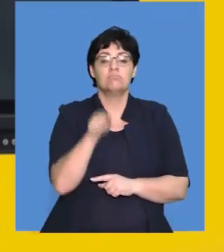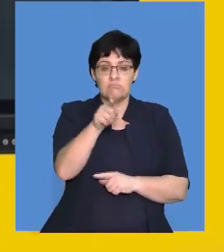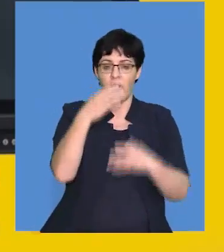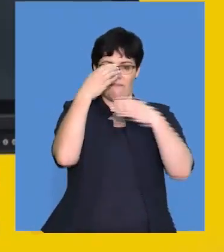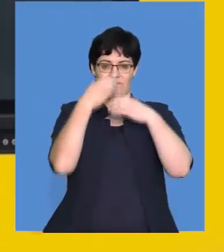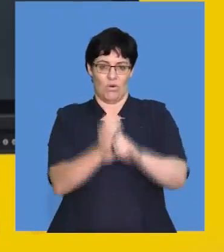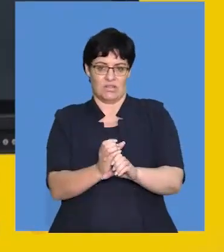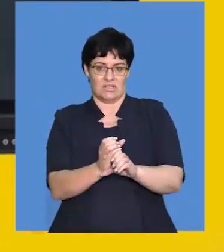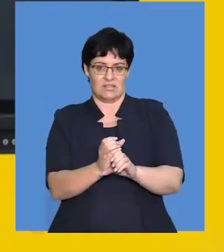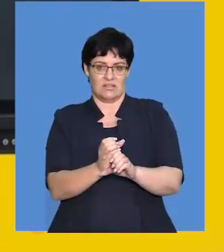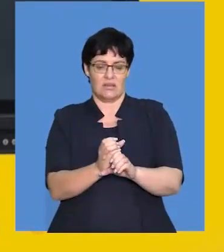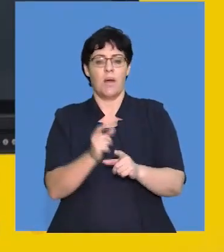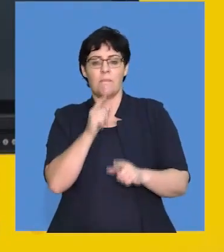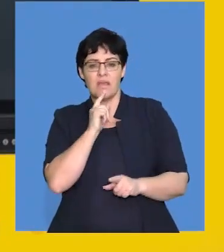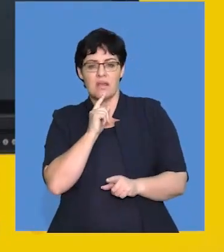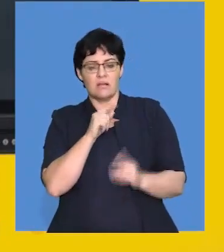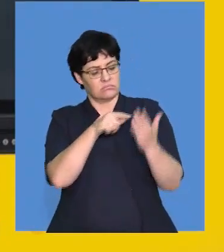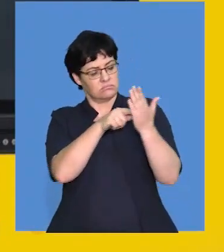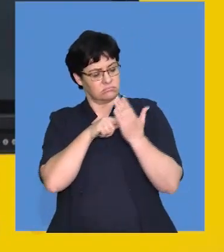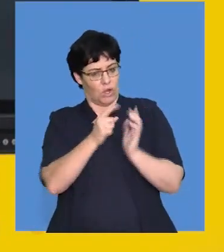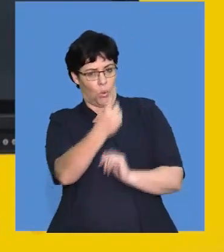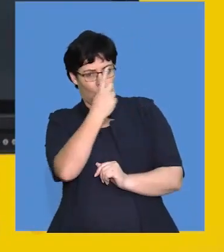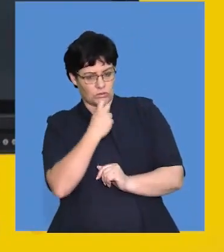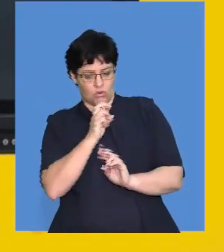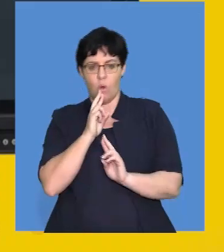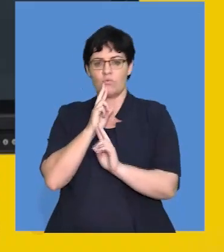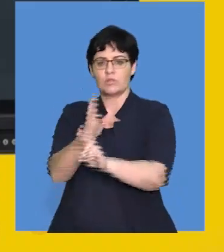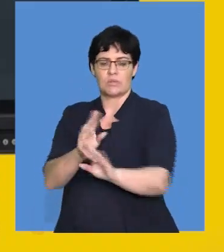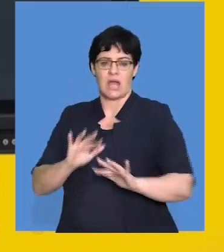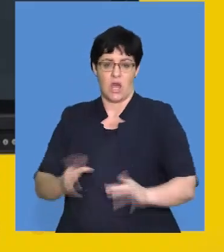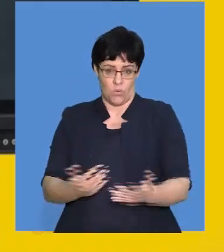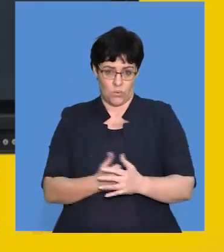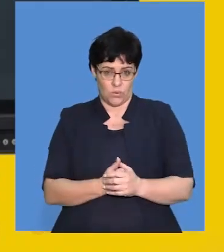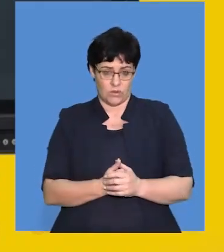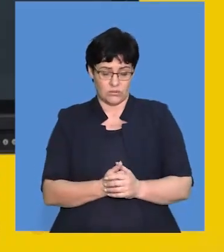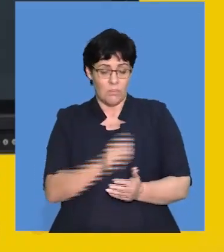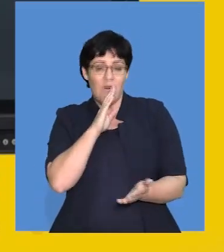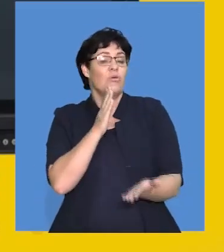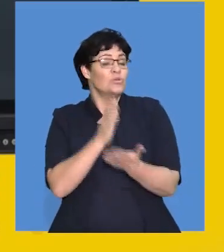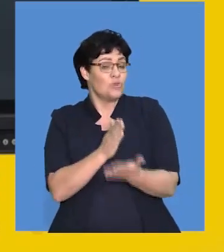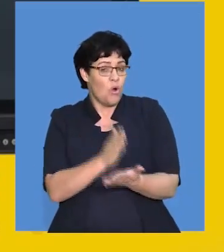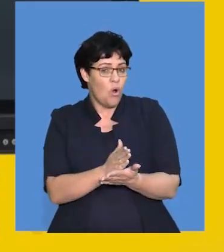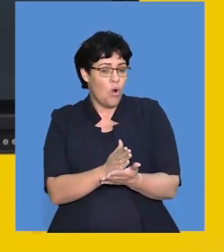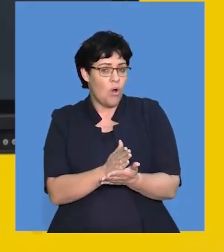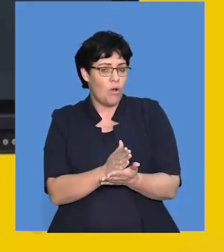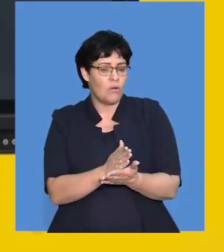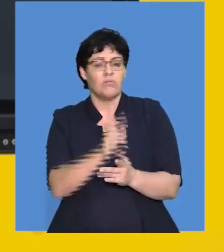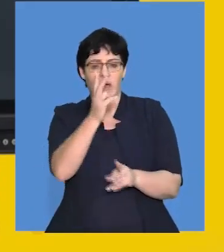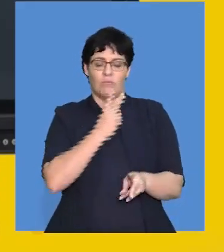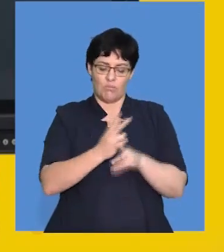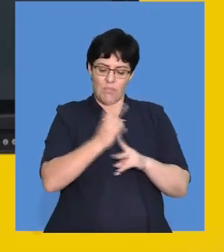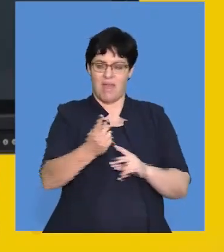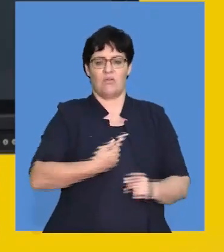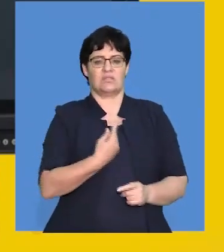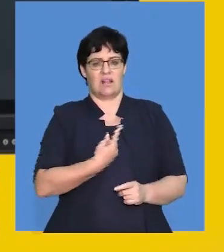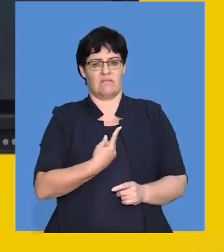to actually focus on how to respond to questions and how to go about ensuring that you